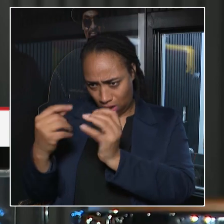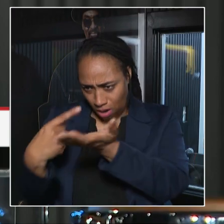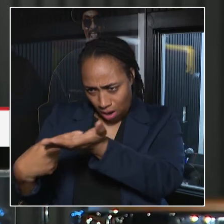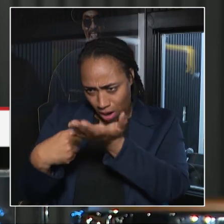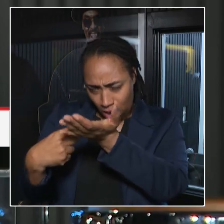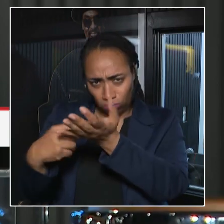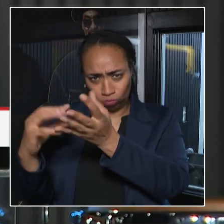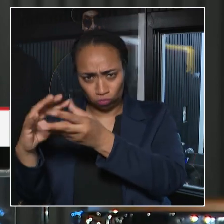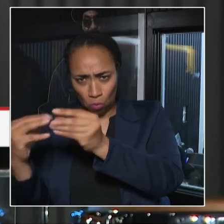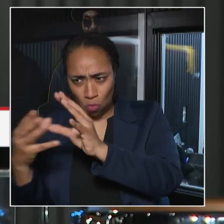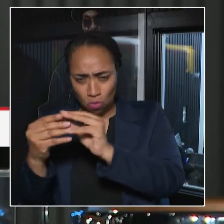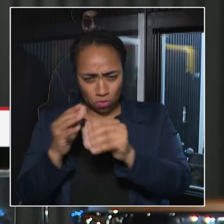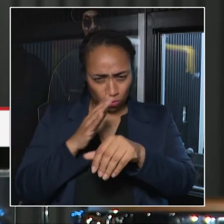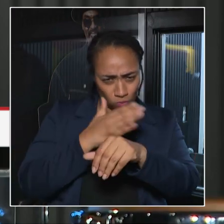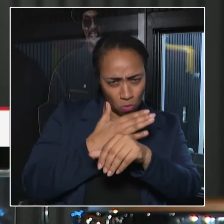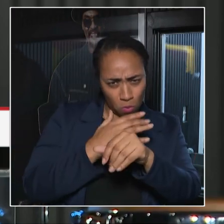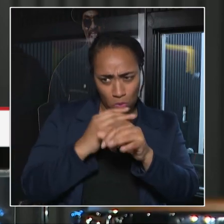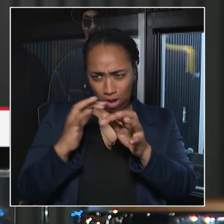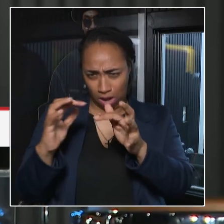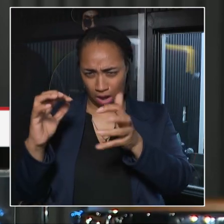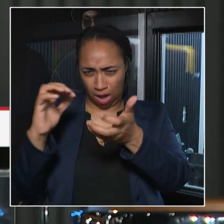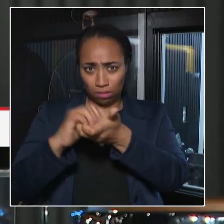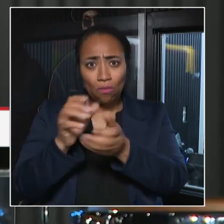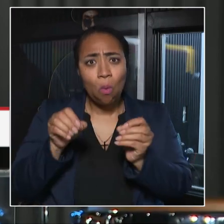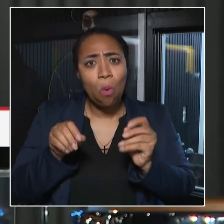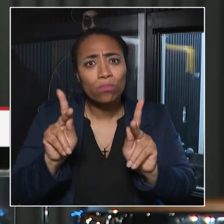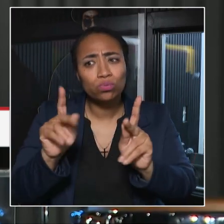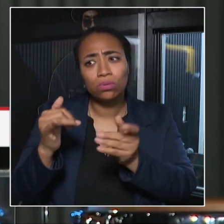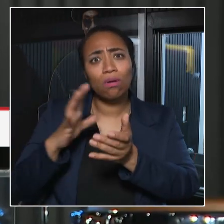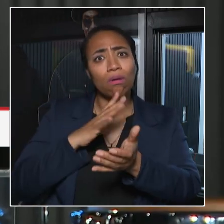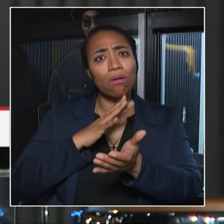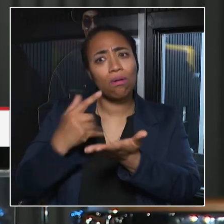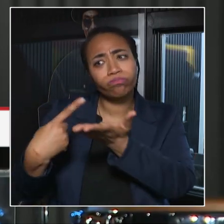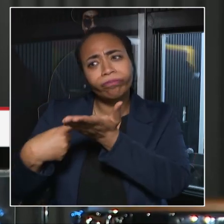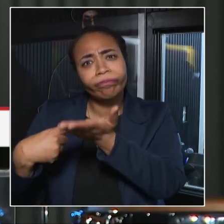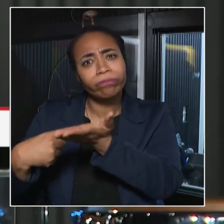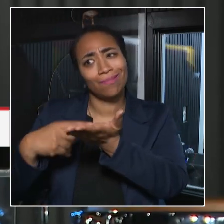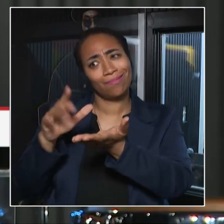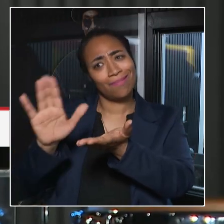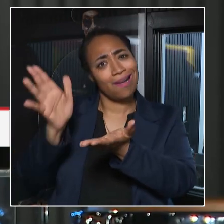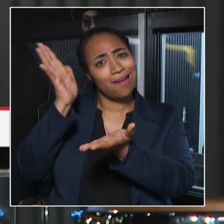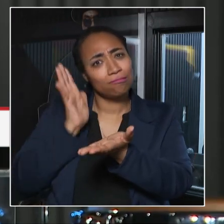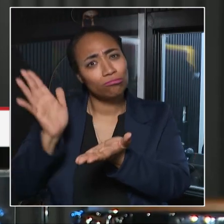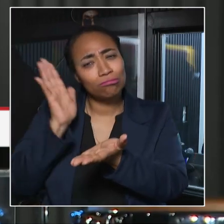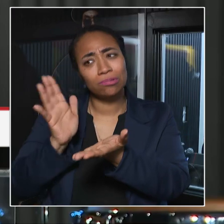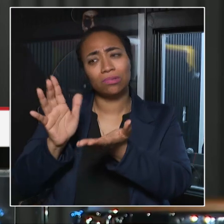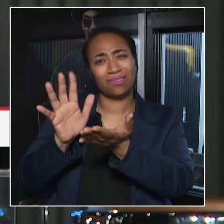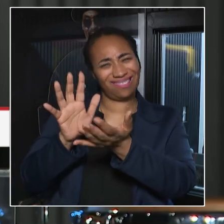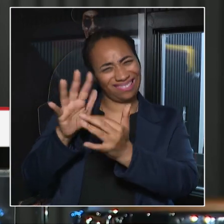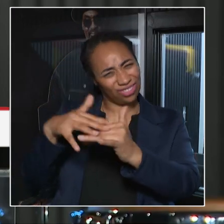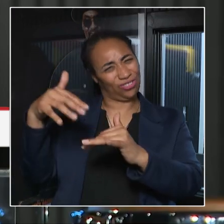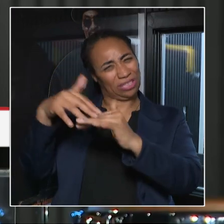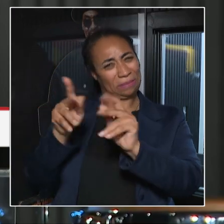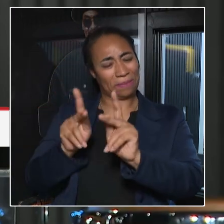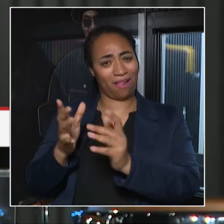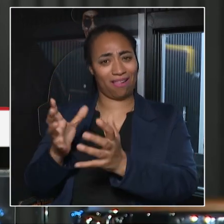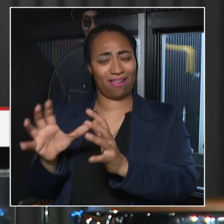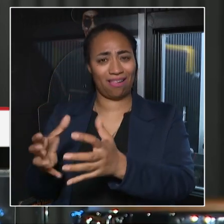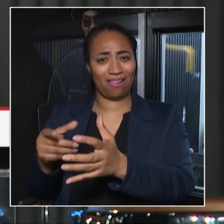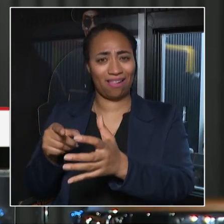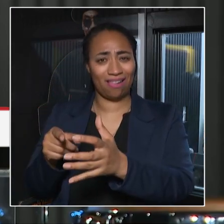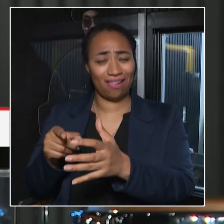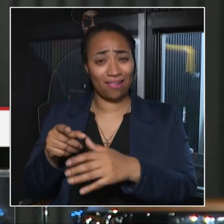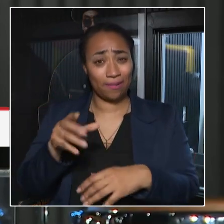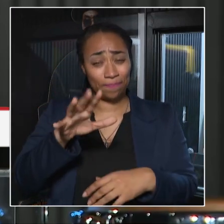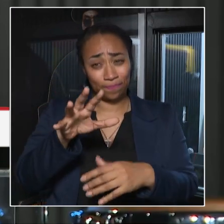to have a conversation with the descendants of the Piscataway people and all the scholars who study